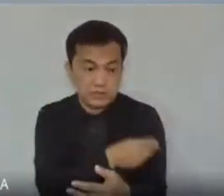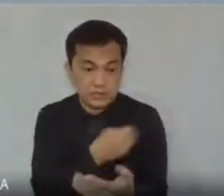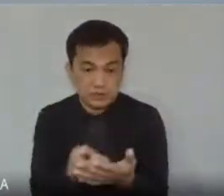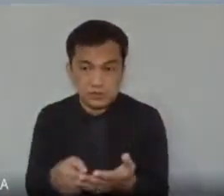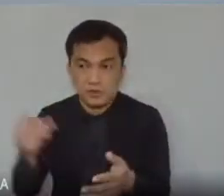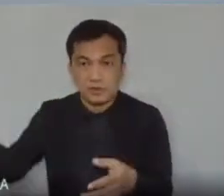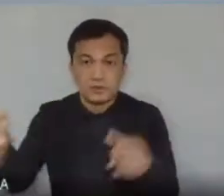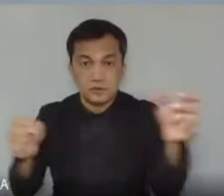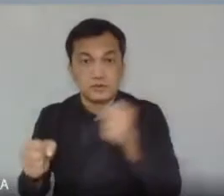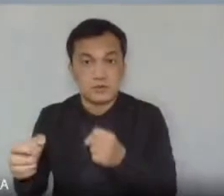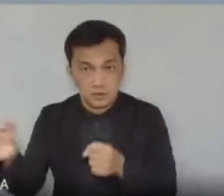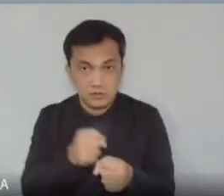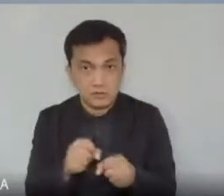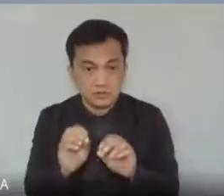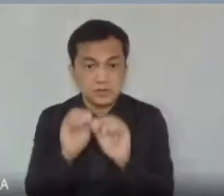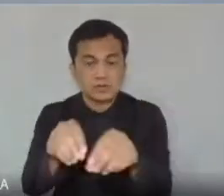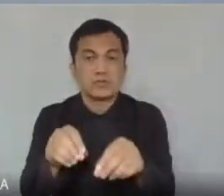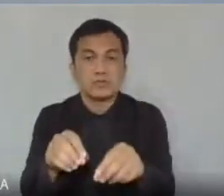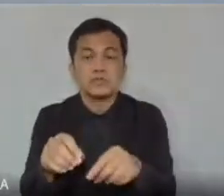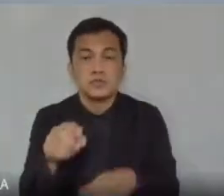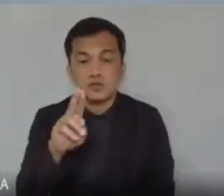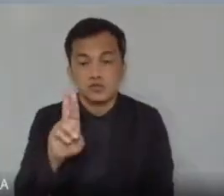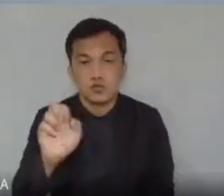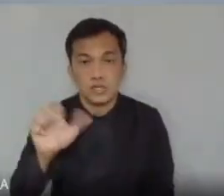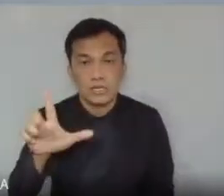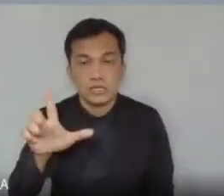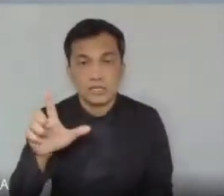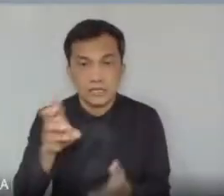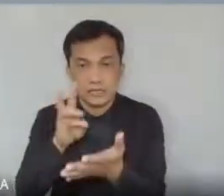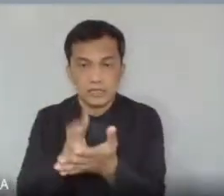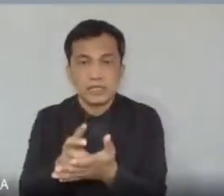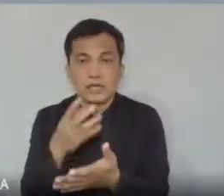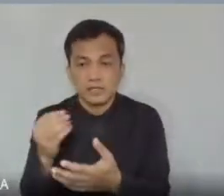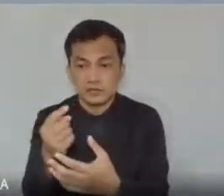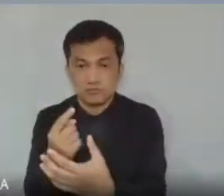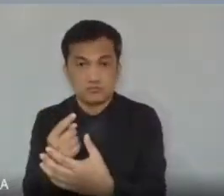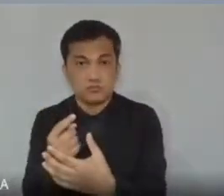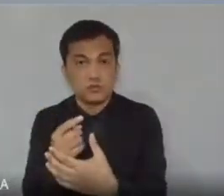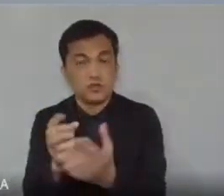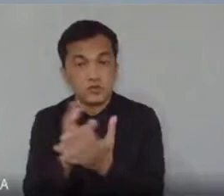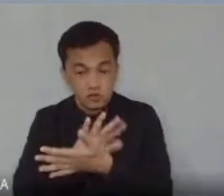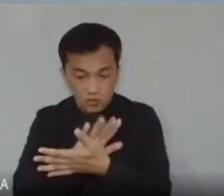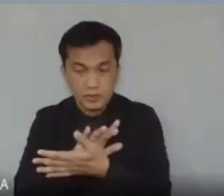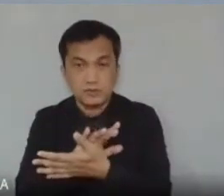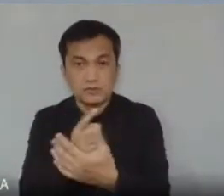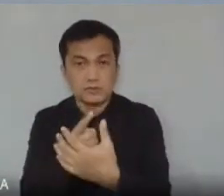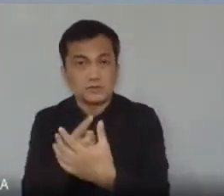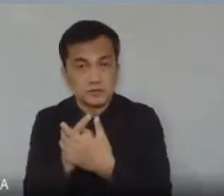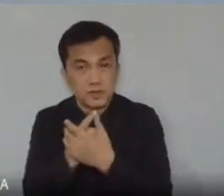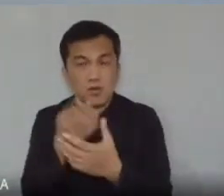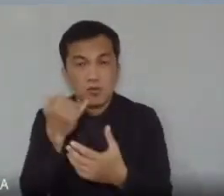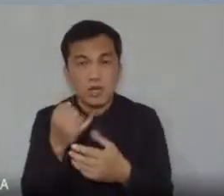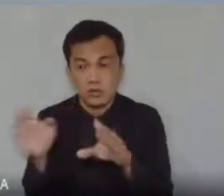been closed. And so I also requested and tapped the Quezon Medical Society for volunteer specialists.